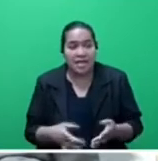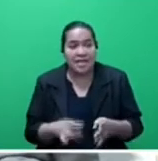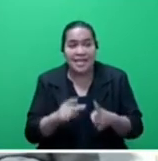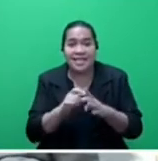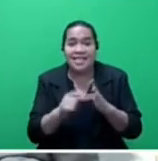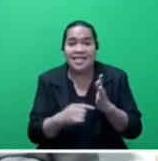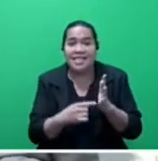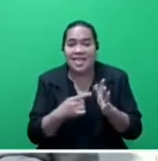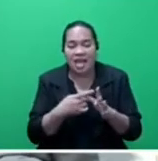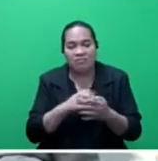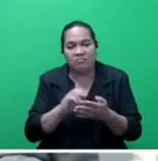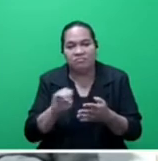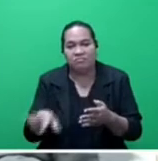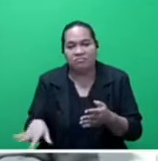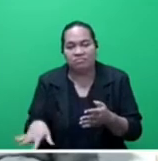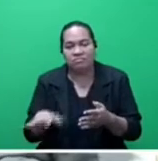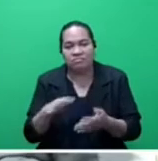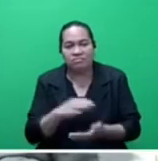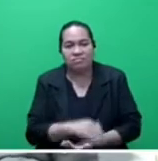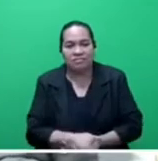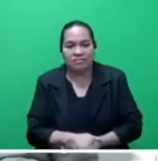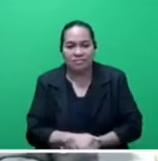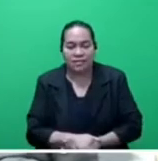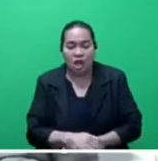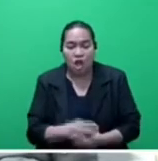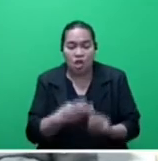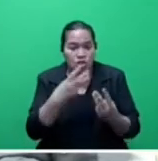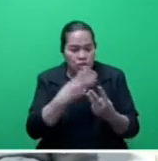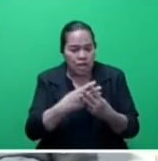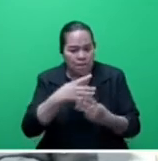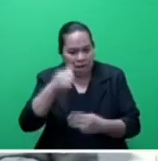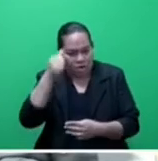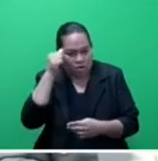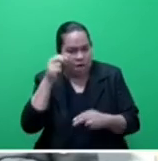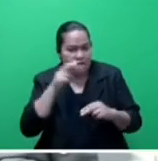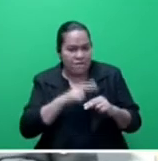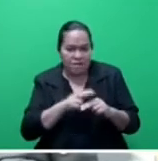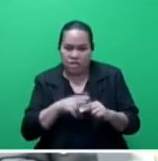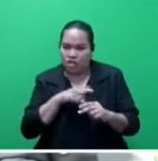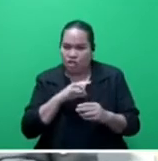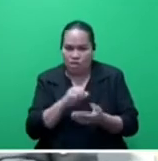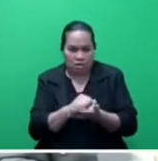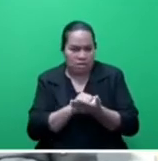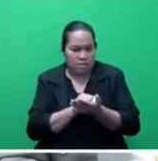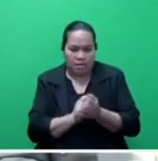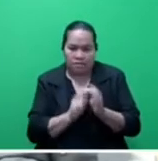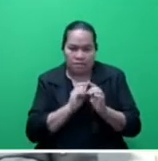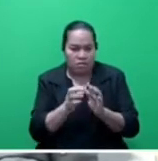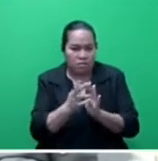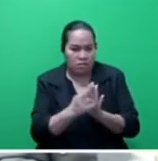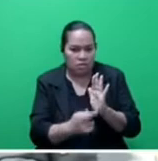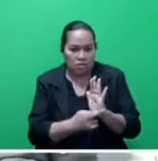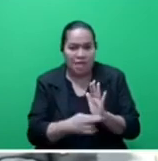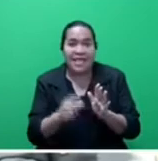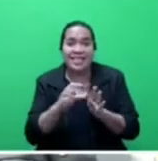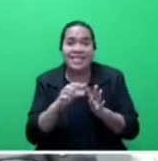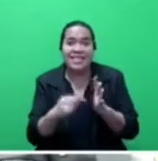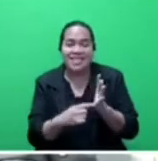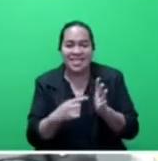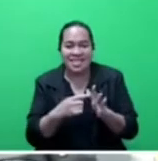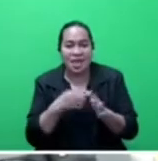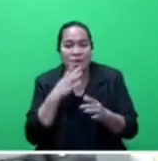December 2022? So SODELPA notes that Fiji is not upholding the DTA when it comes to